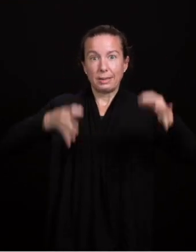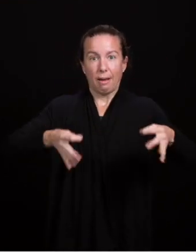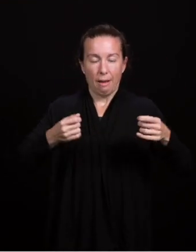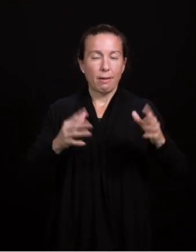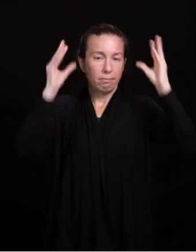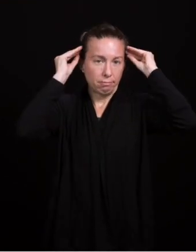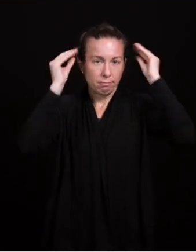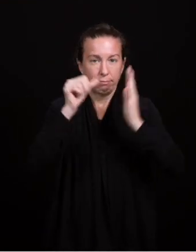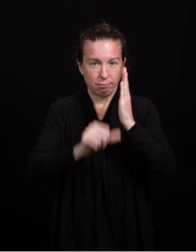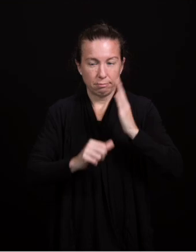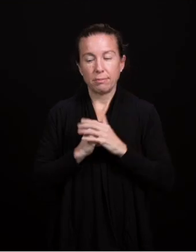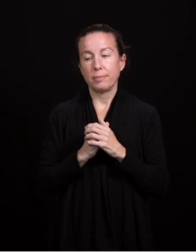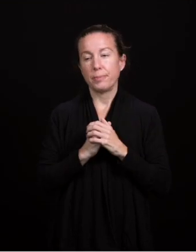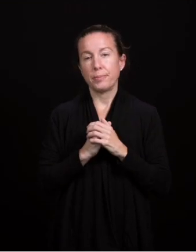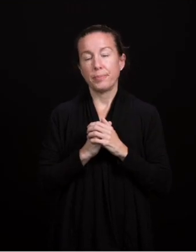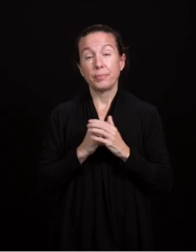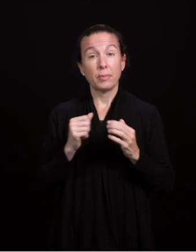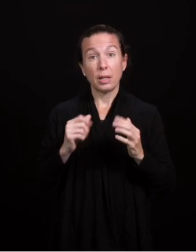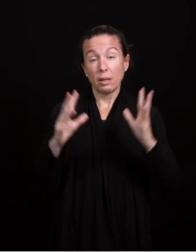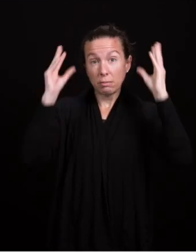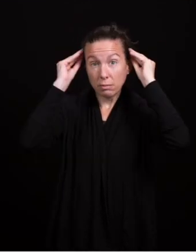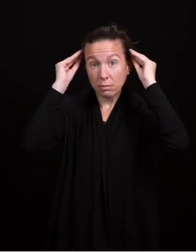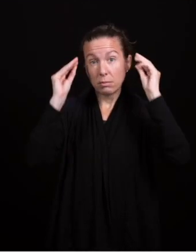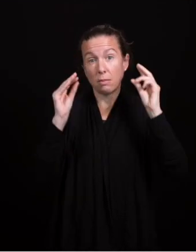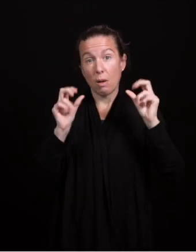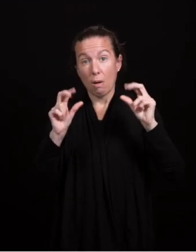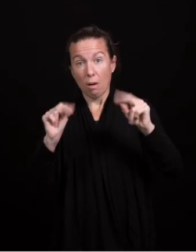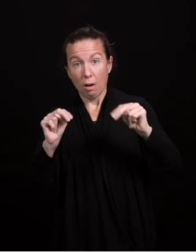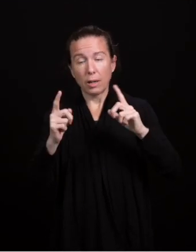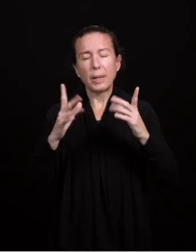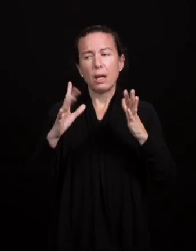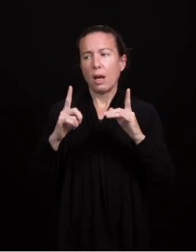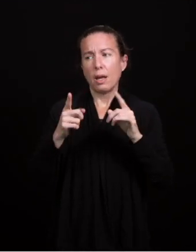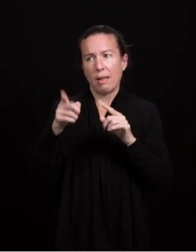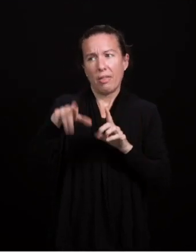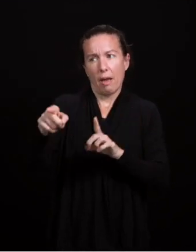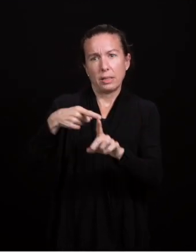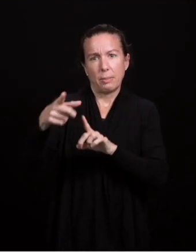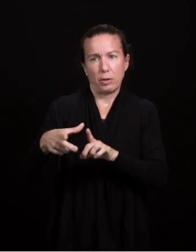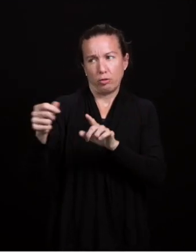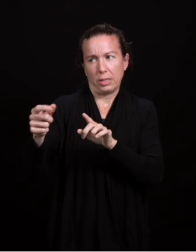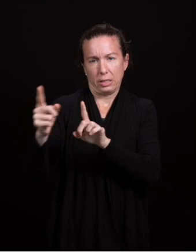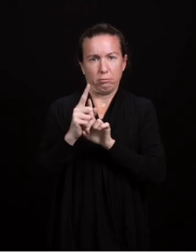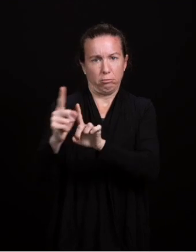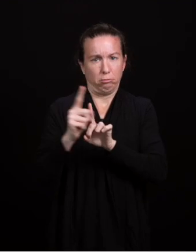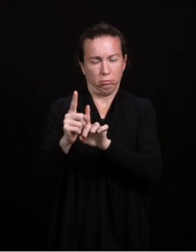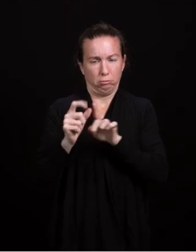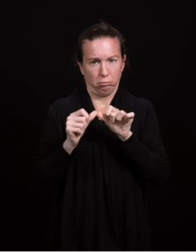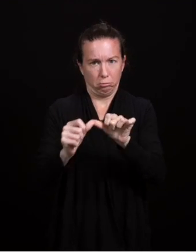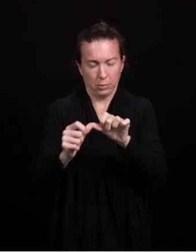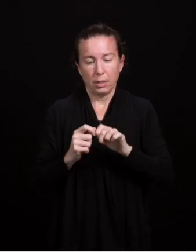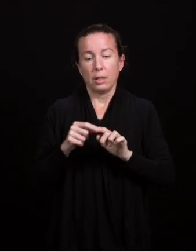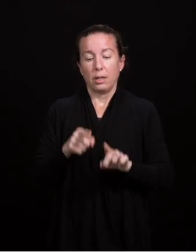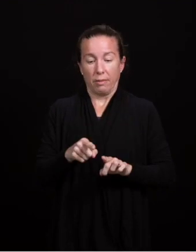cochlear implants. And once they were activated, all along we kept working with this specialist. And after her implants were